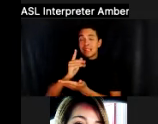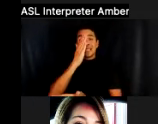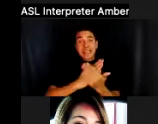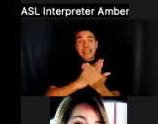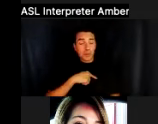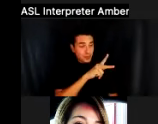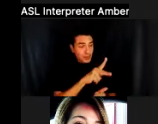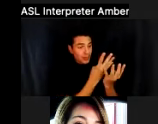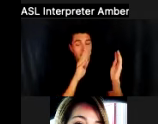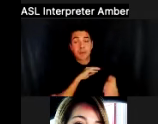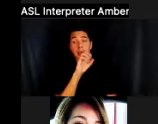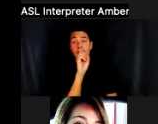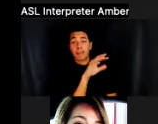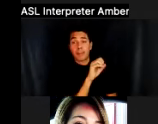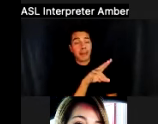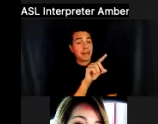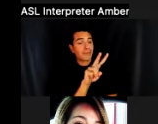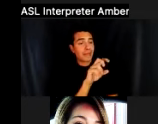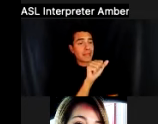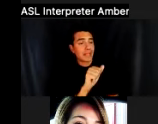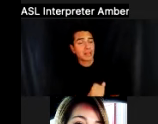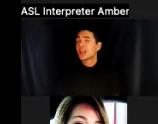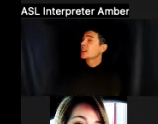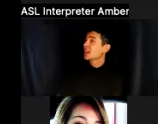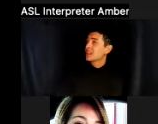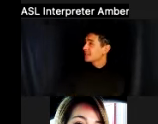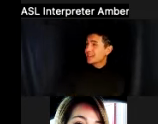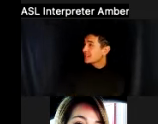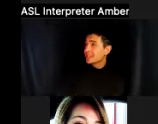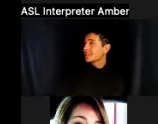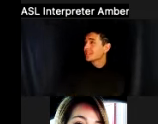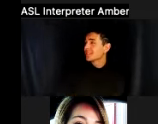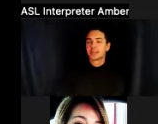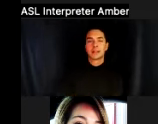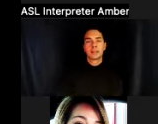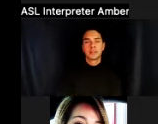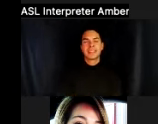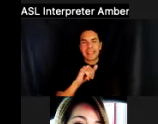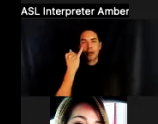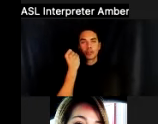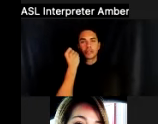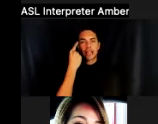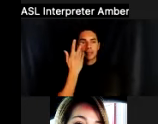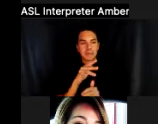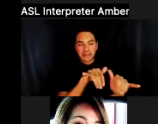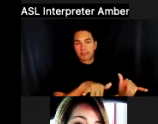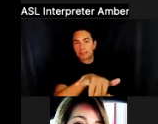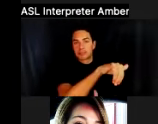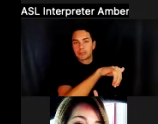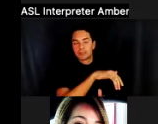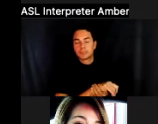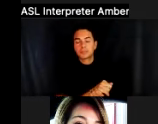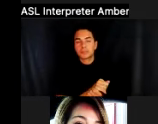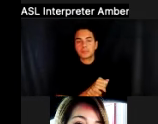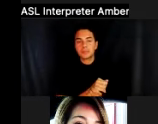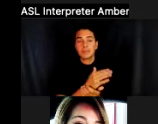uh, it's the same sort of general way of understanding for everybody. And also, we already mentioned a little bit about how